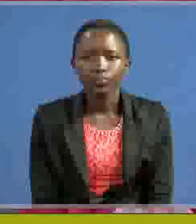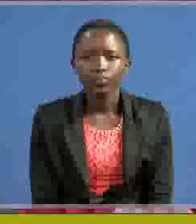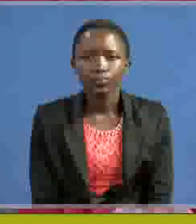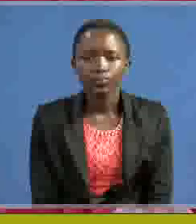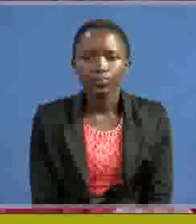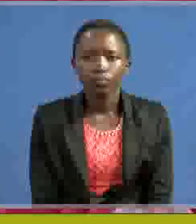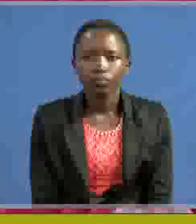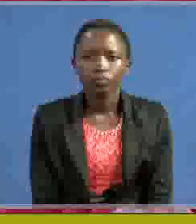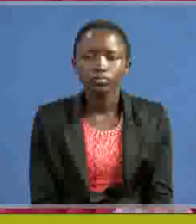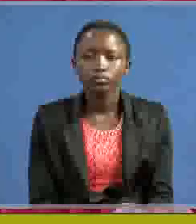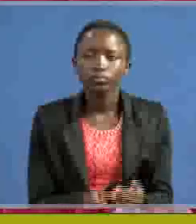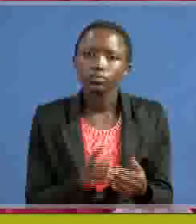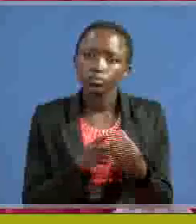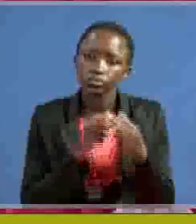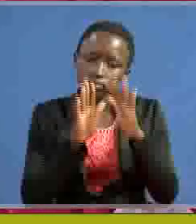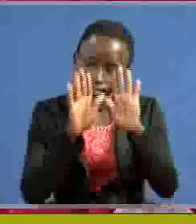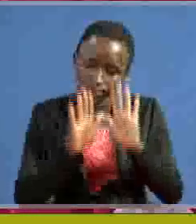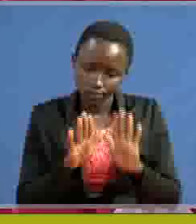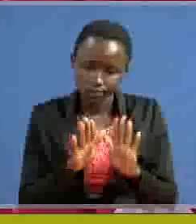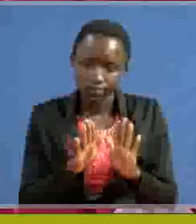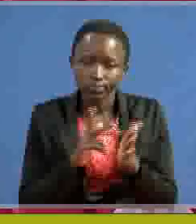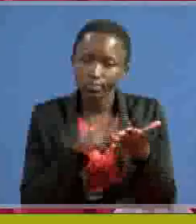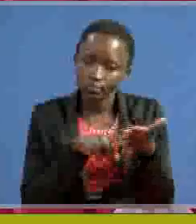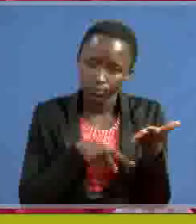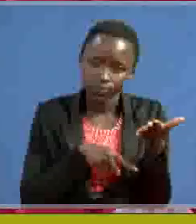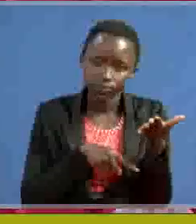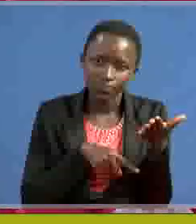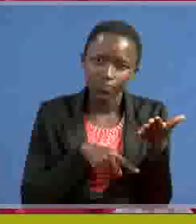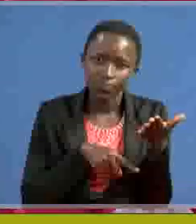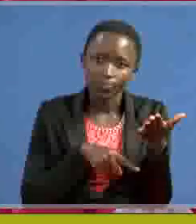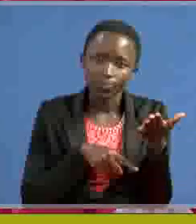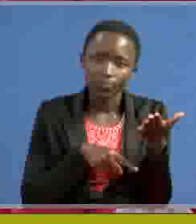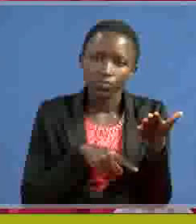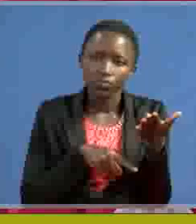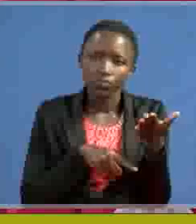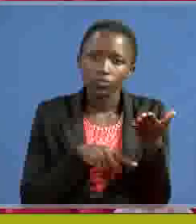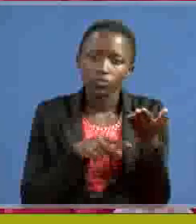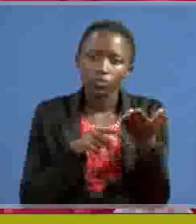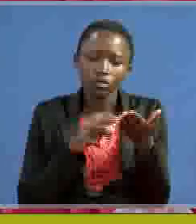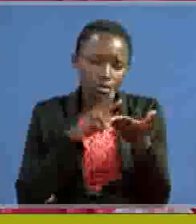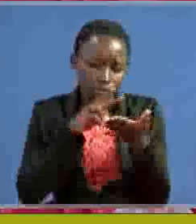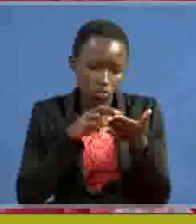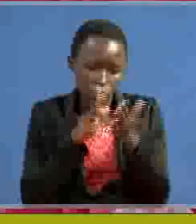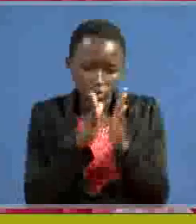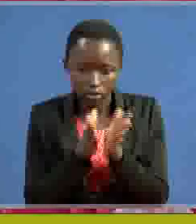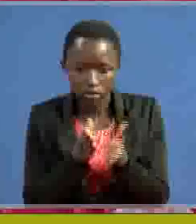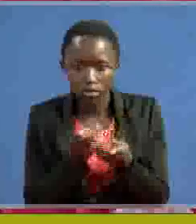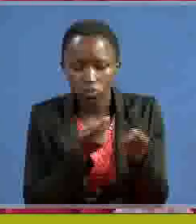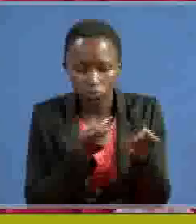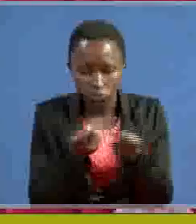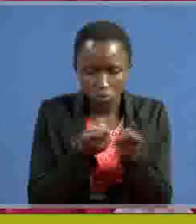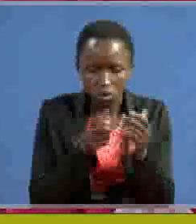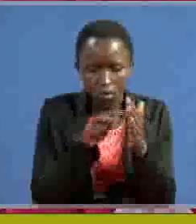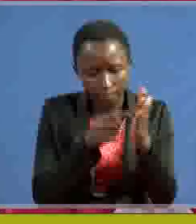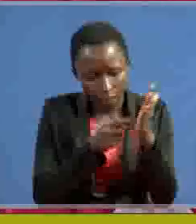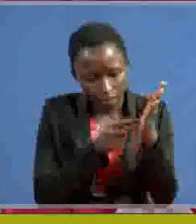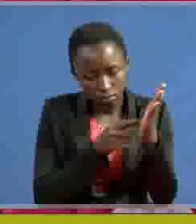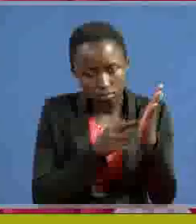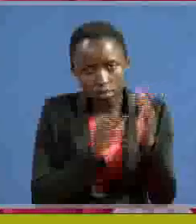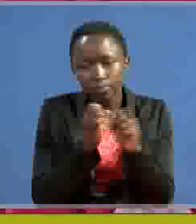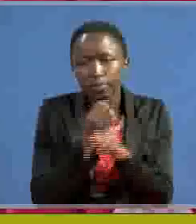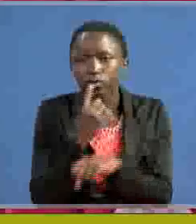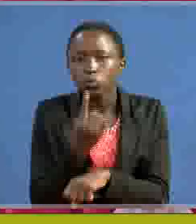what is critical is that the auditor-general and the control palette surely